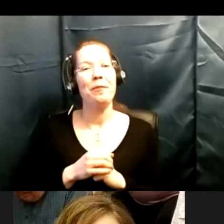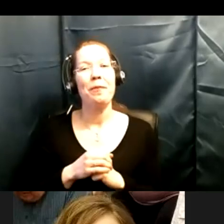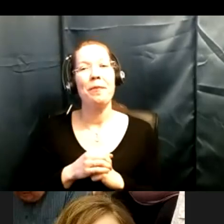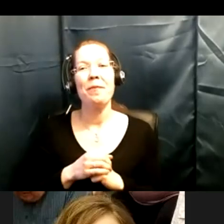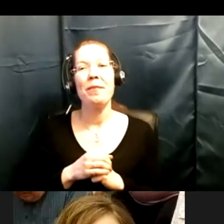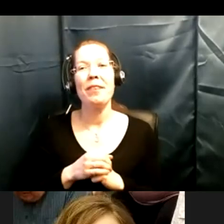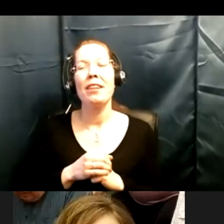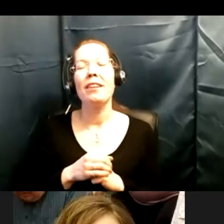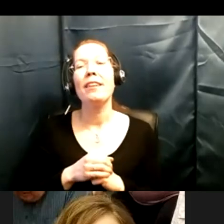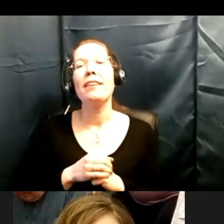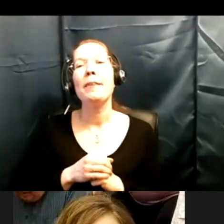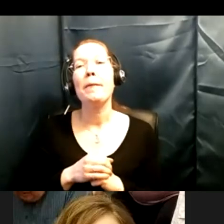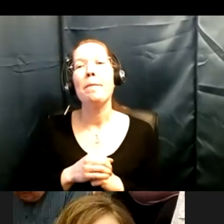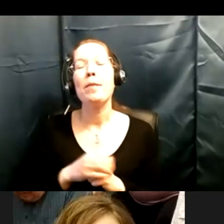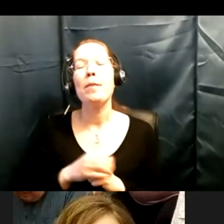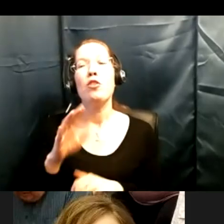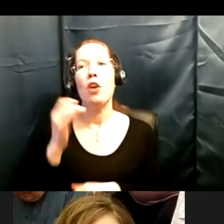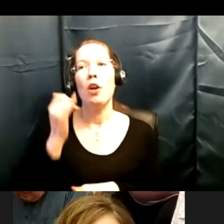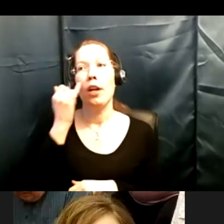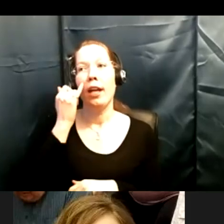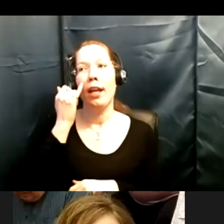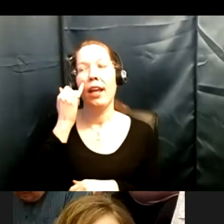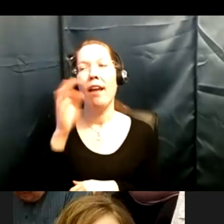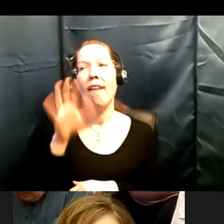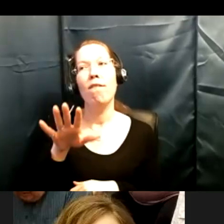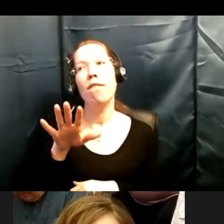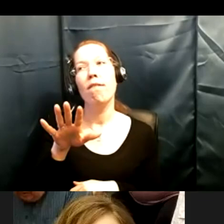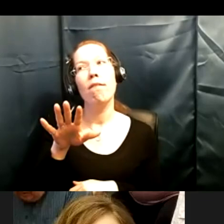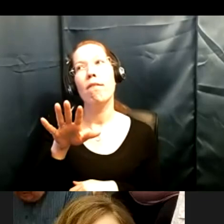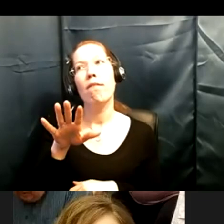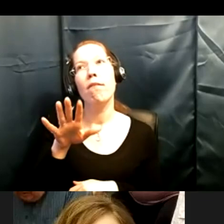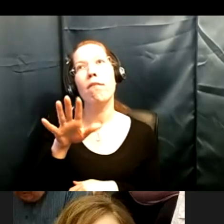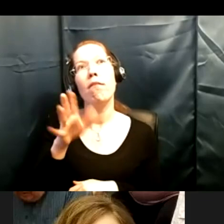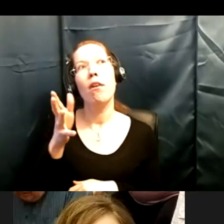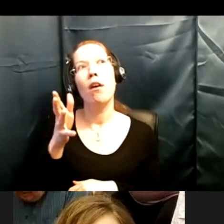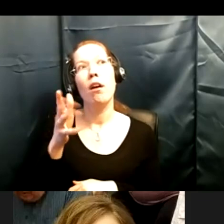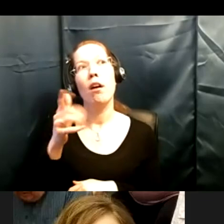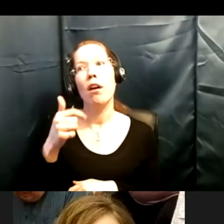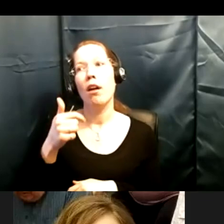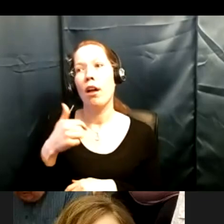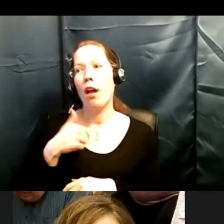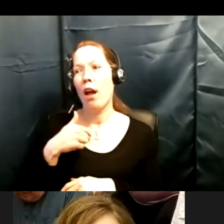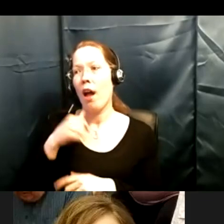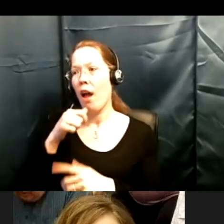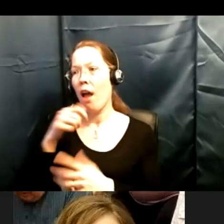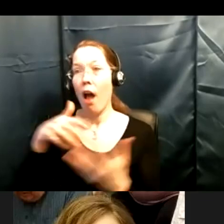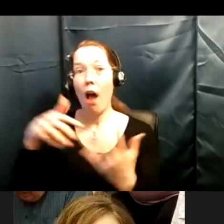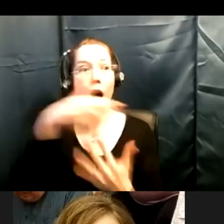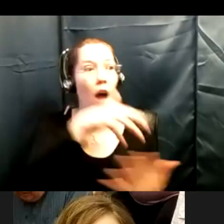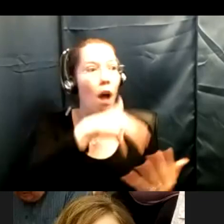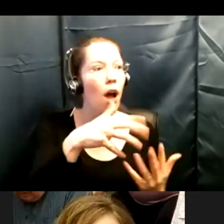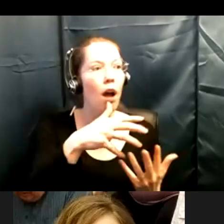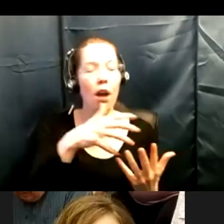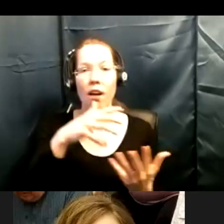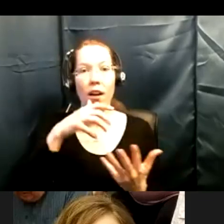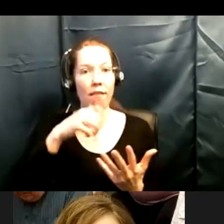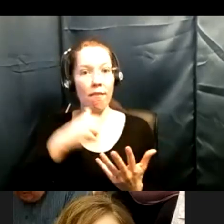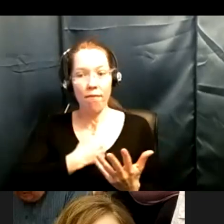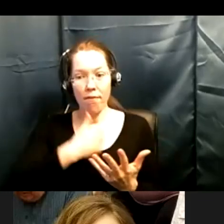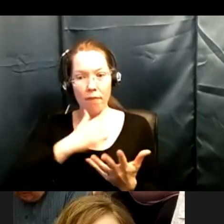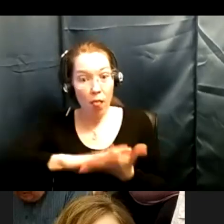You're not, if you're not around, who am I going to fall back on if I don't learn how to be